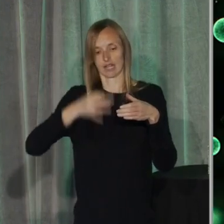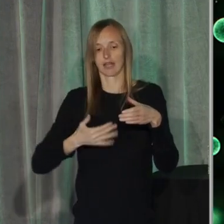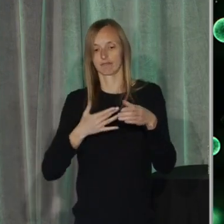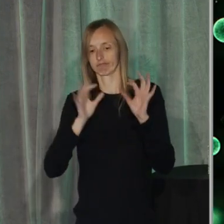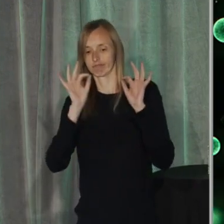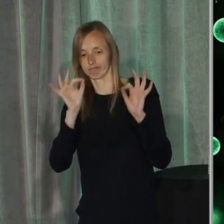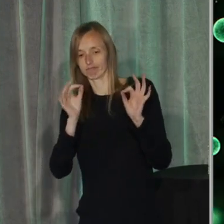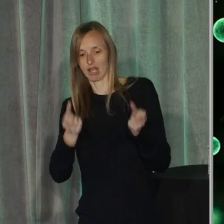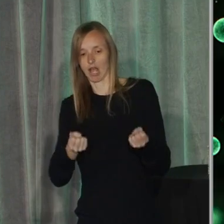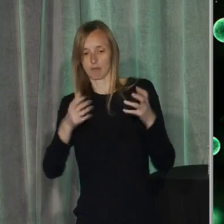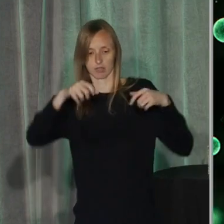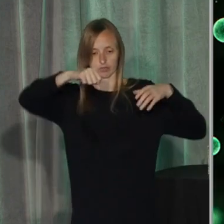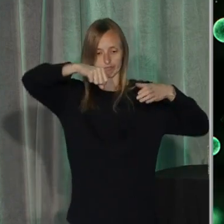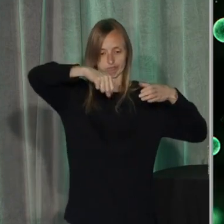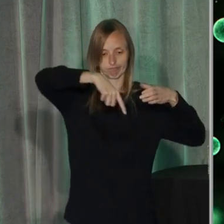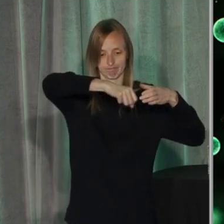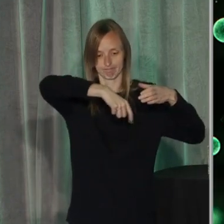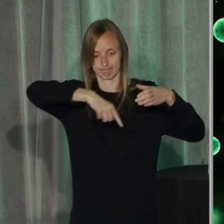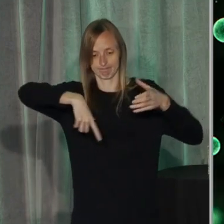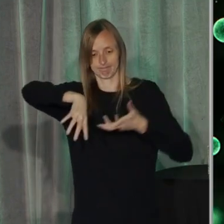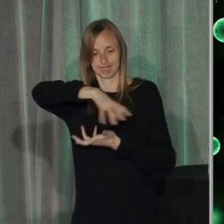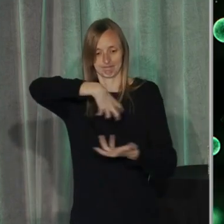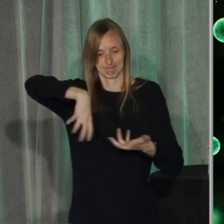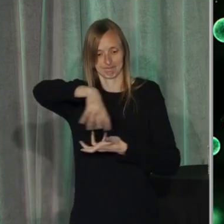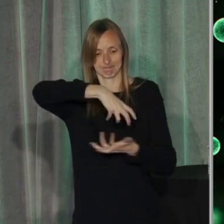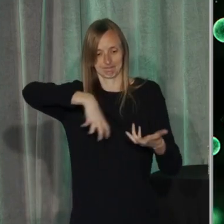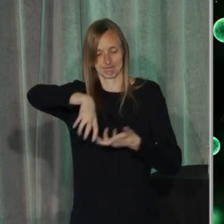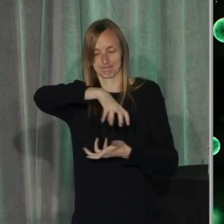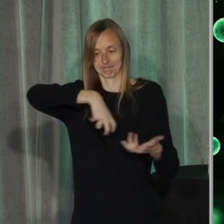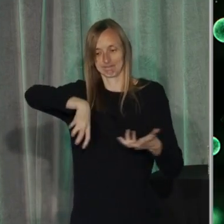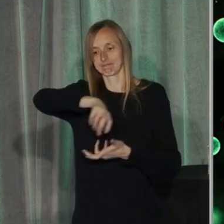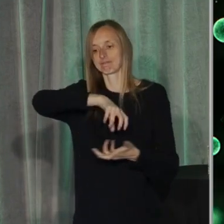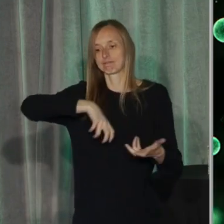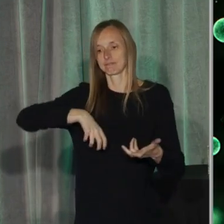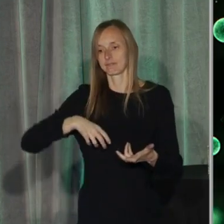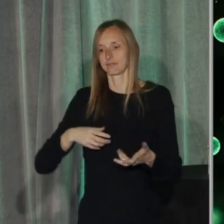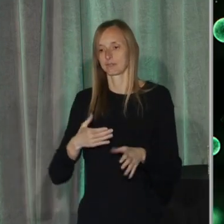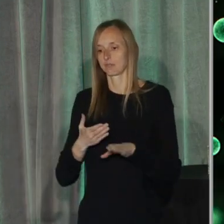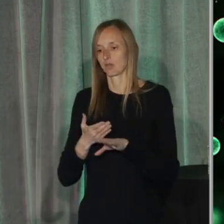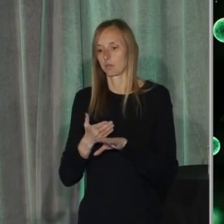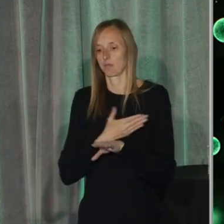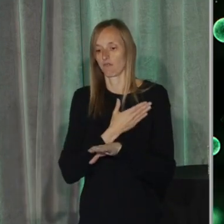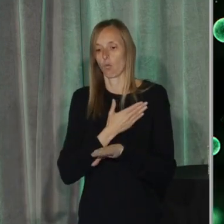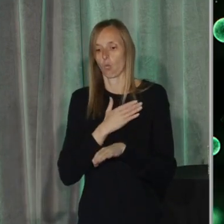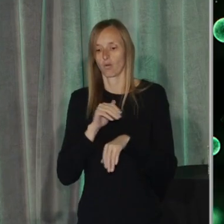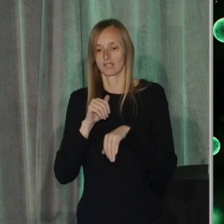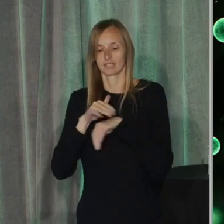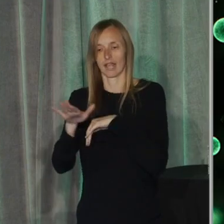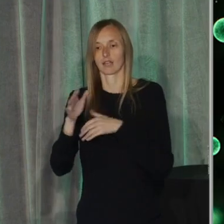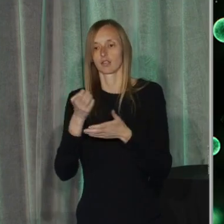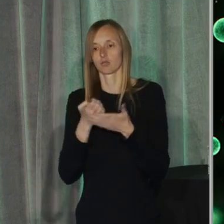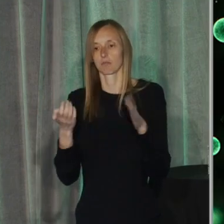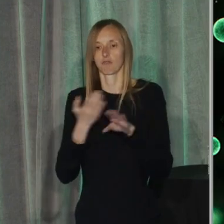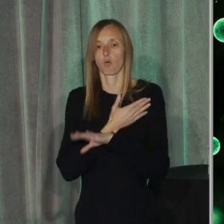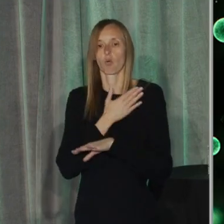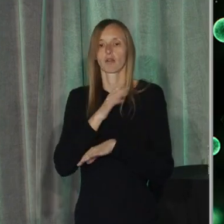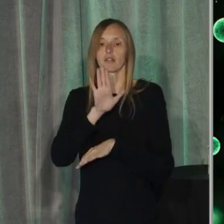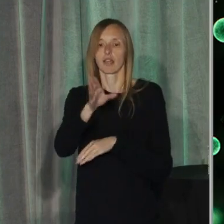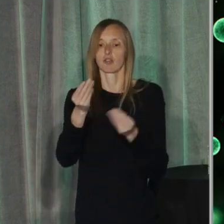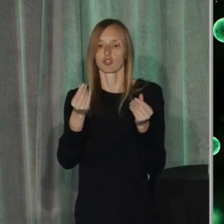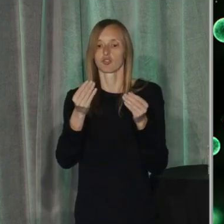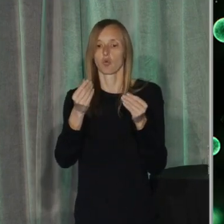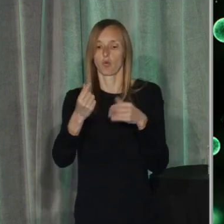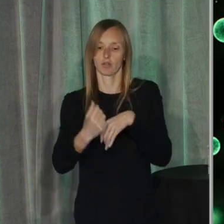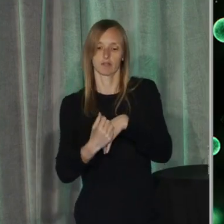and variety of them. And before we send the equipment, they will send the sample of the soil